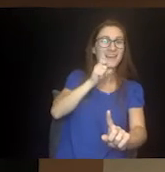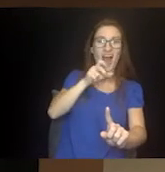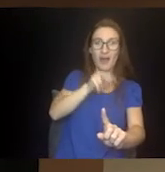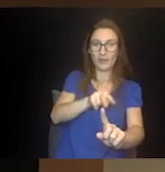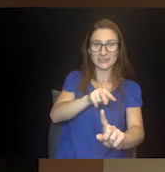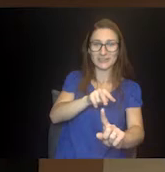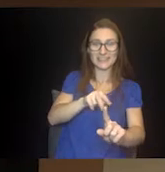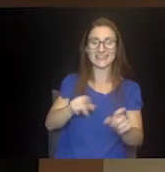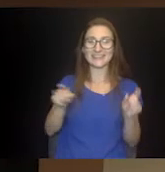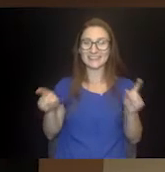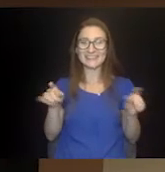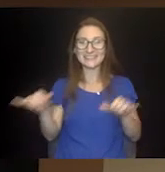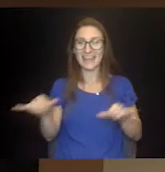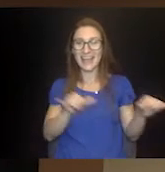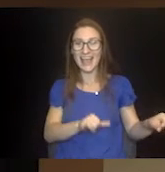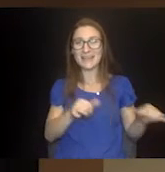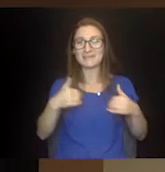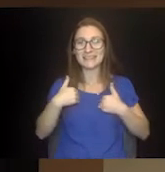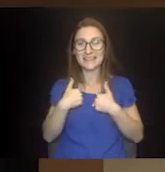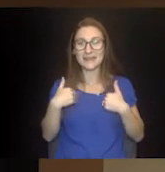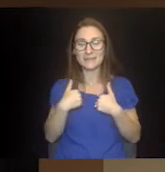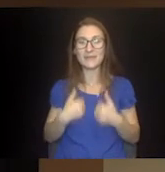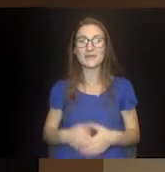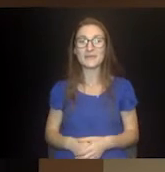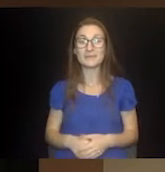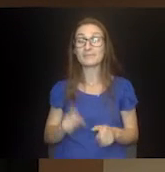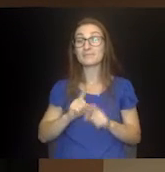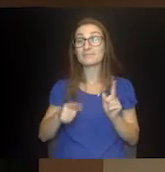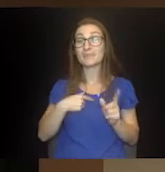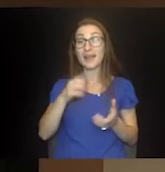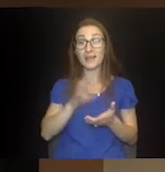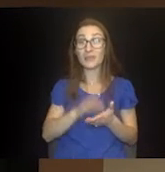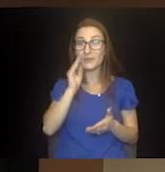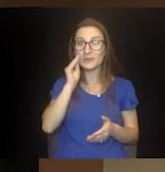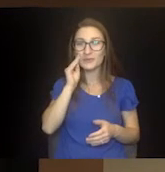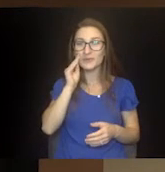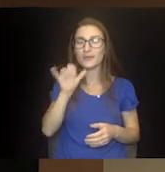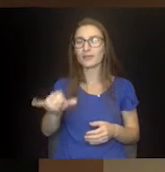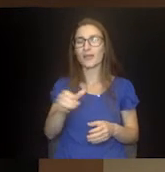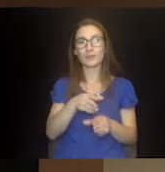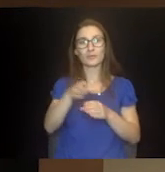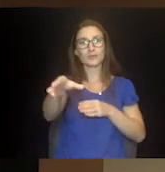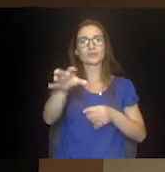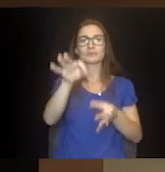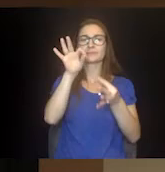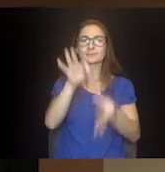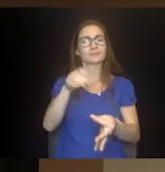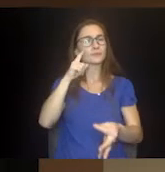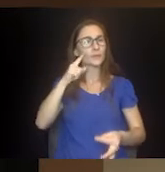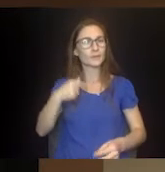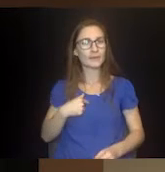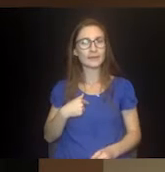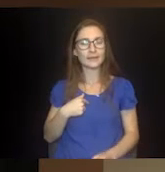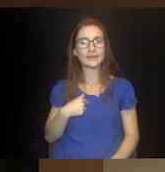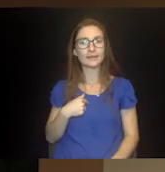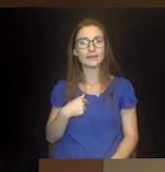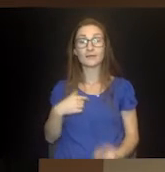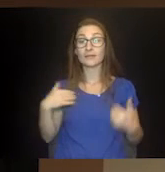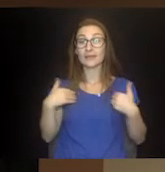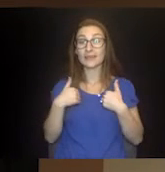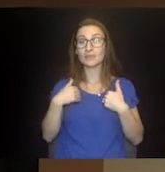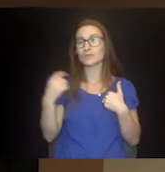same thing as when you act when they're not looking at you. That's the same thing as it works with animals. But I learned that, and I found that profession that was perfect for